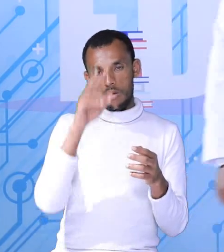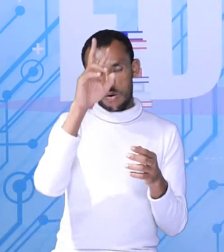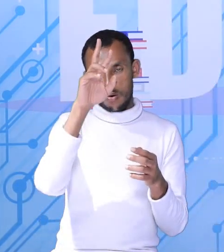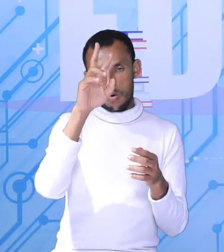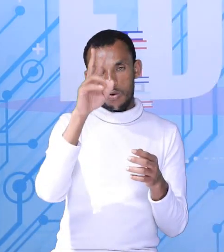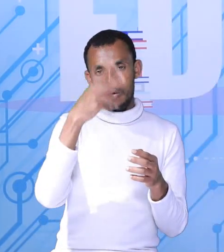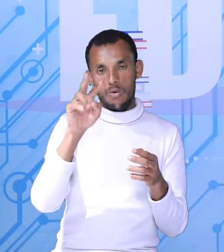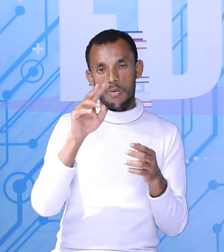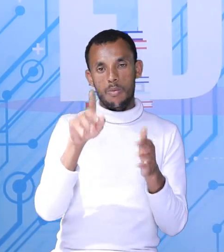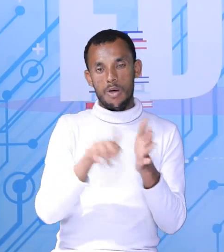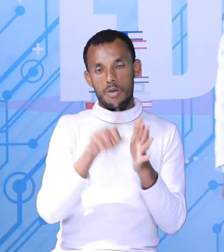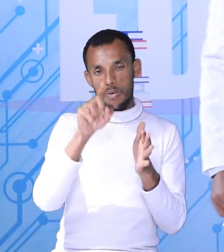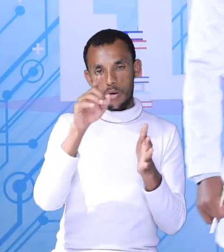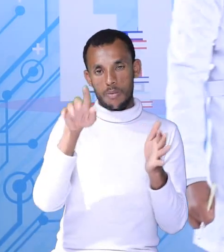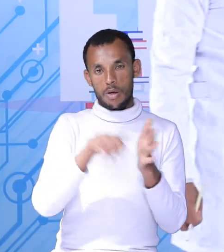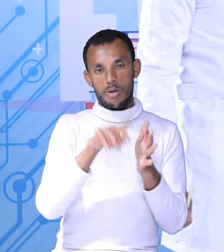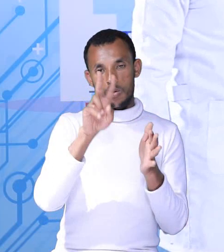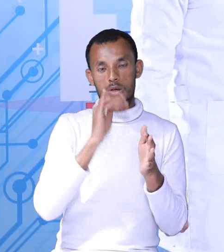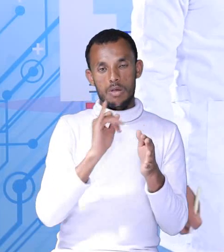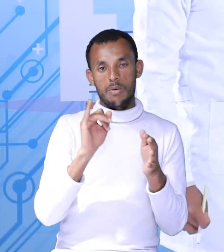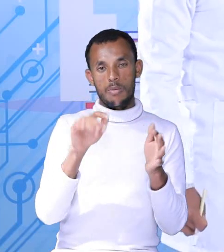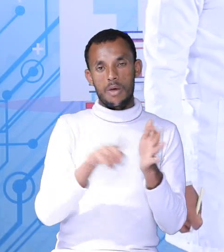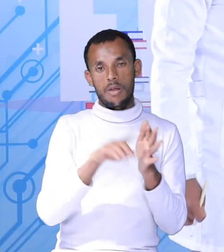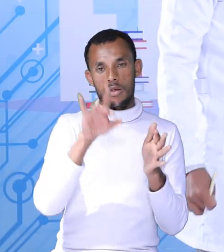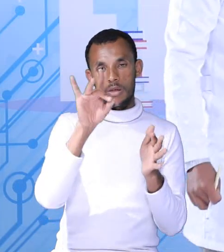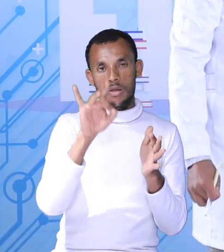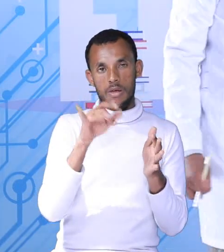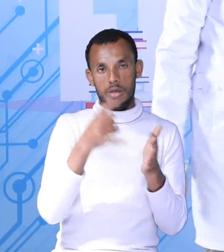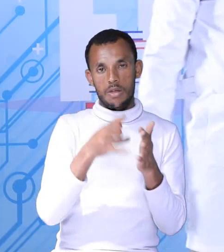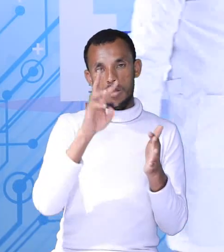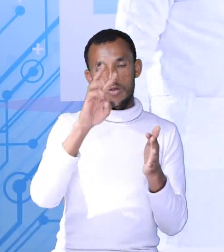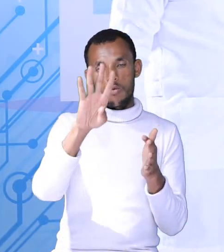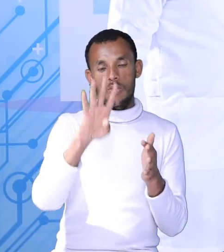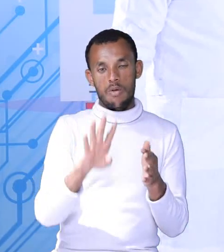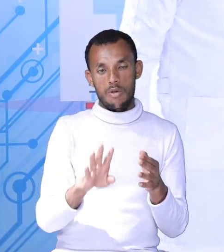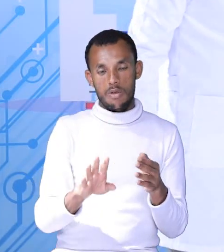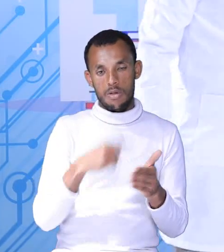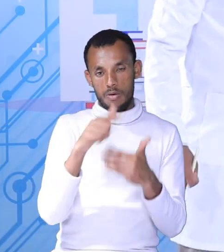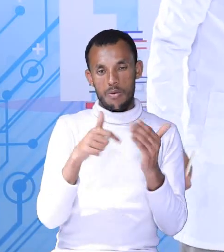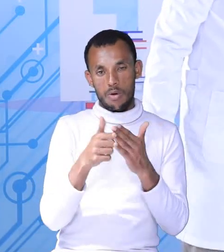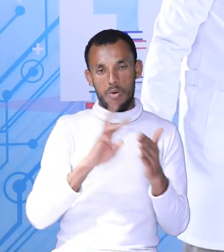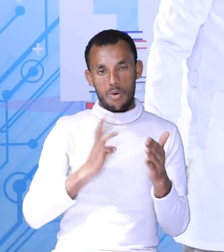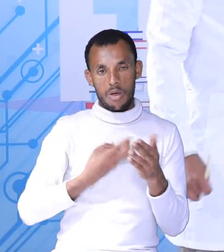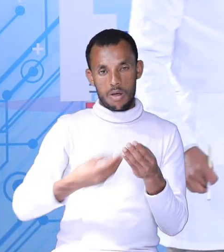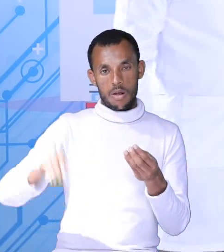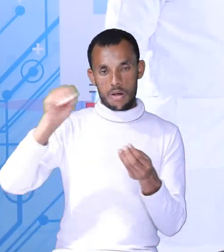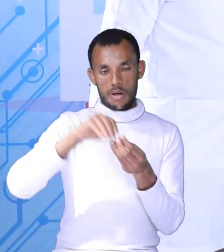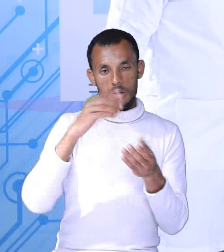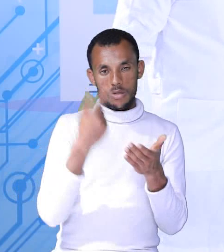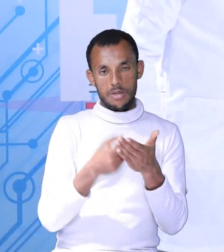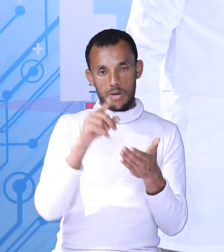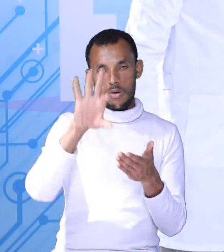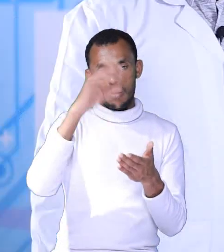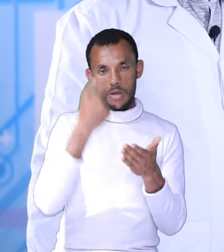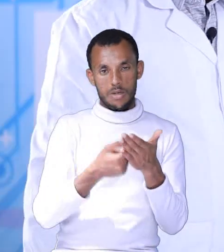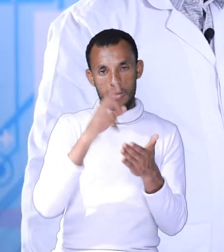this 1 minus 2 minus 6 is minus 8. Its square is 64. Therefore, when you add this, you will have